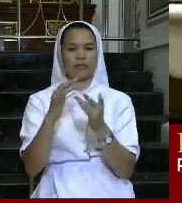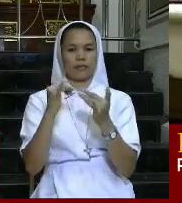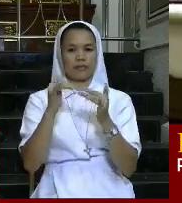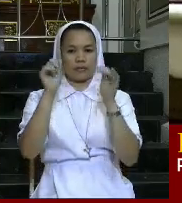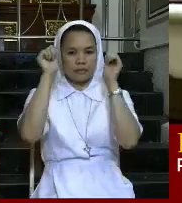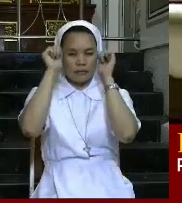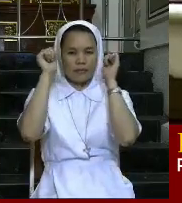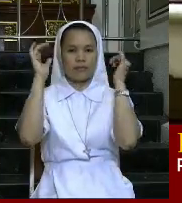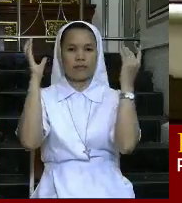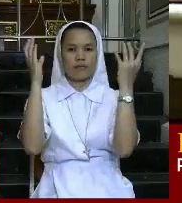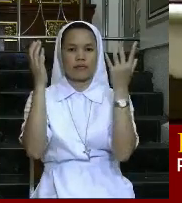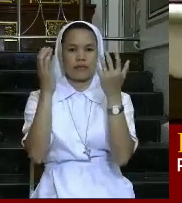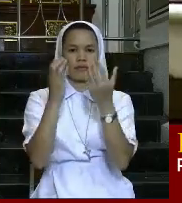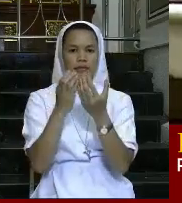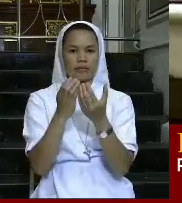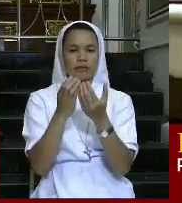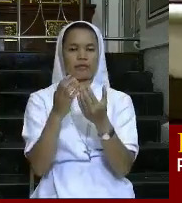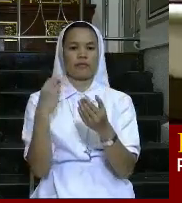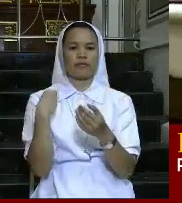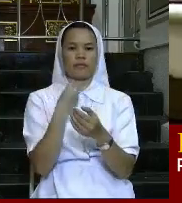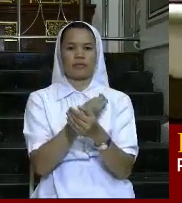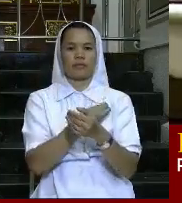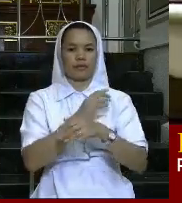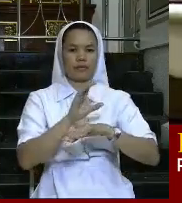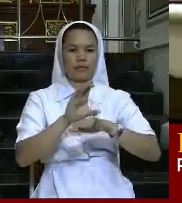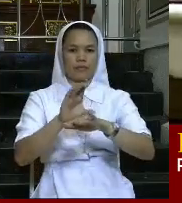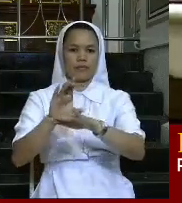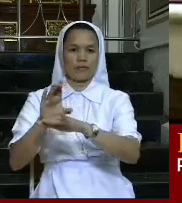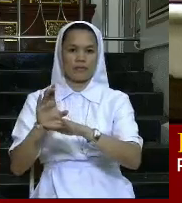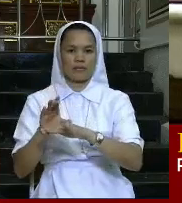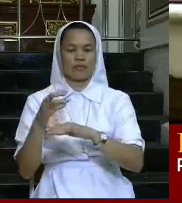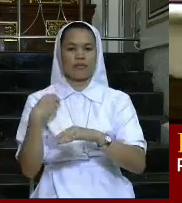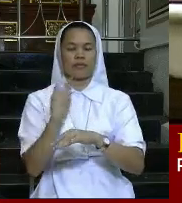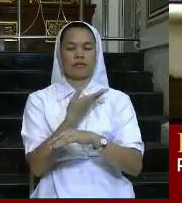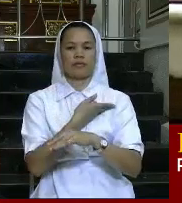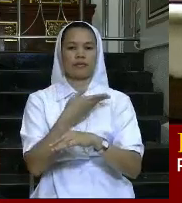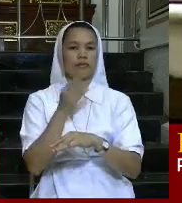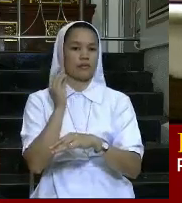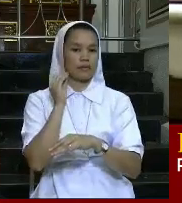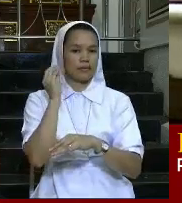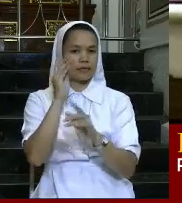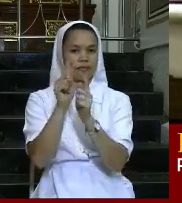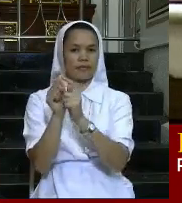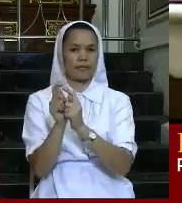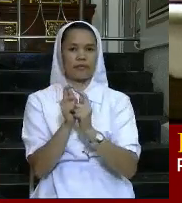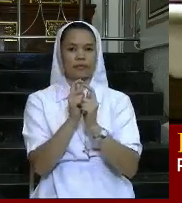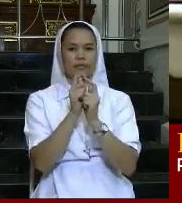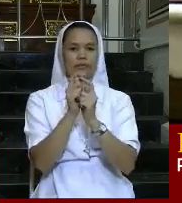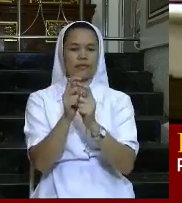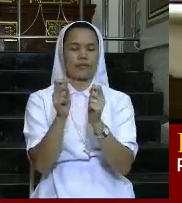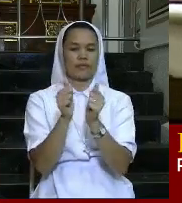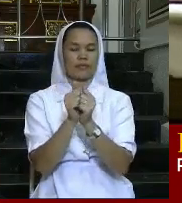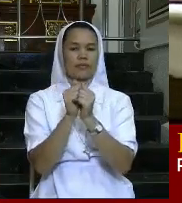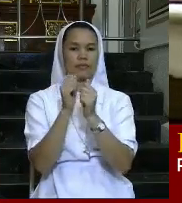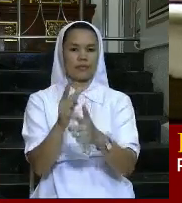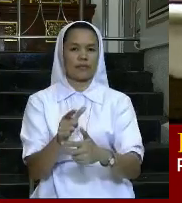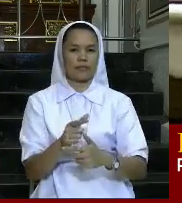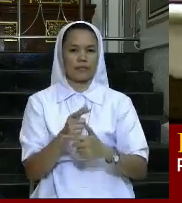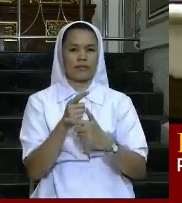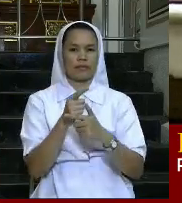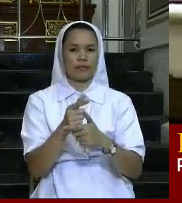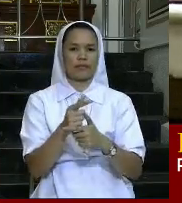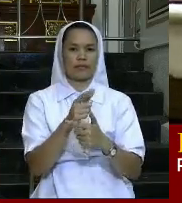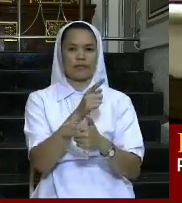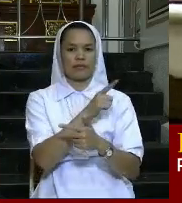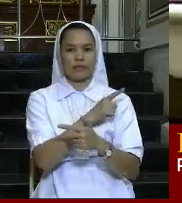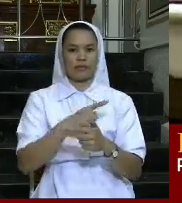archdiocese, in our parishes, in our homes, together we loudly proclaim the Lord